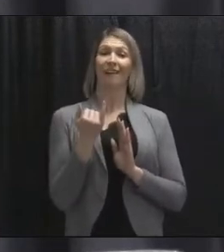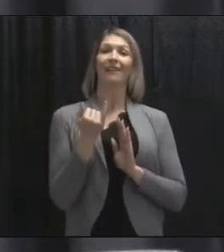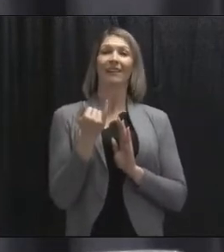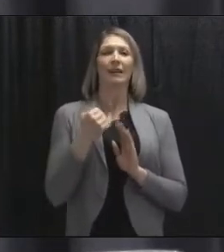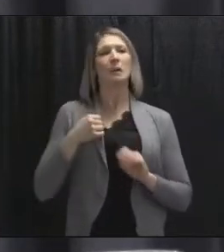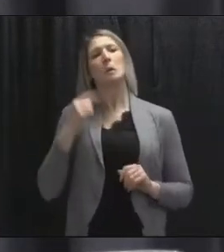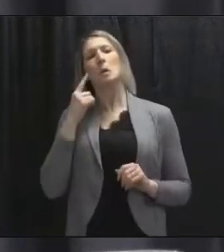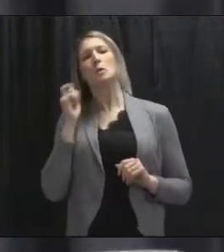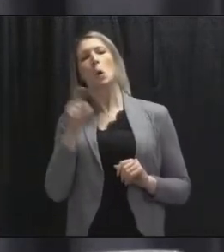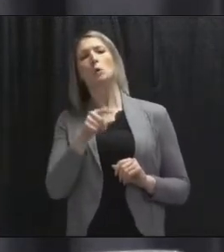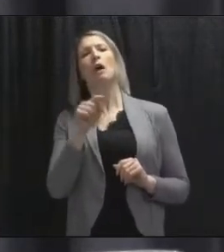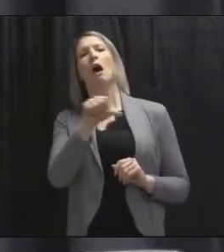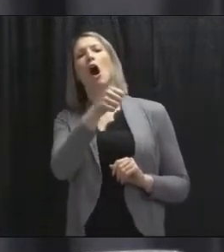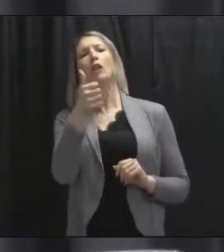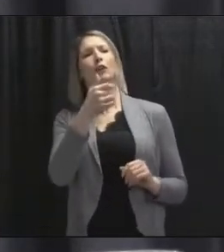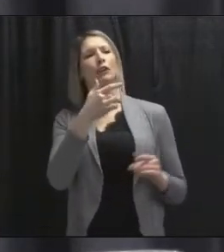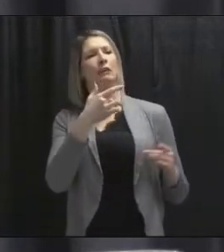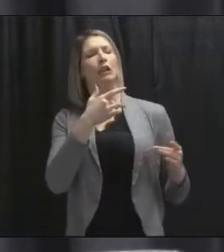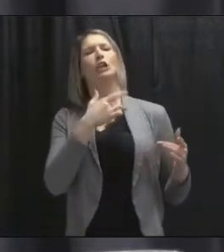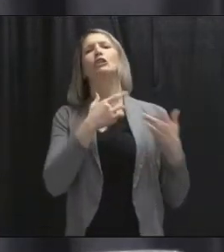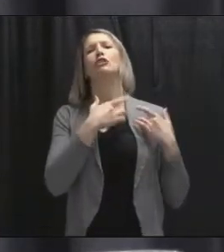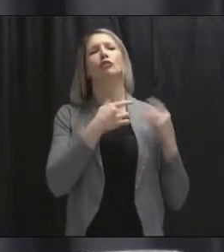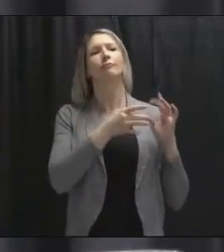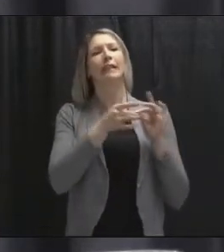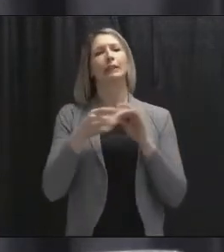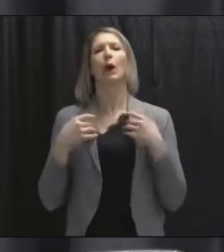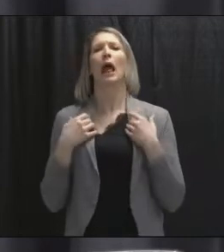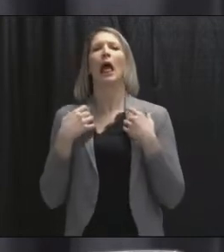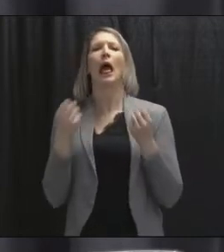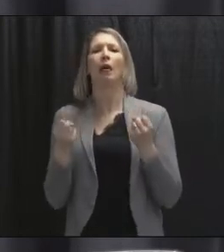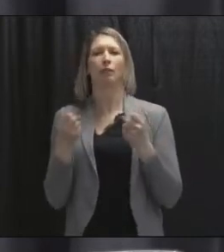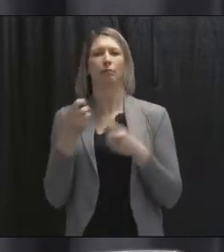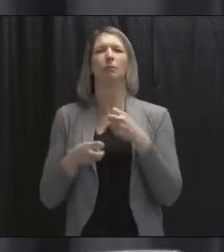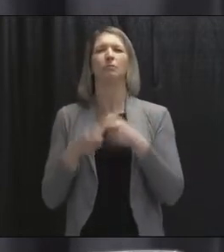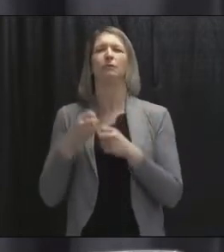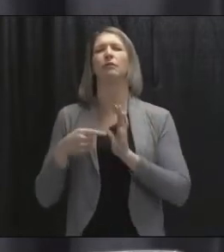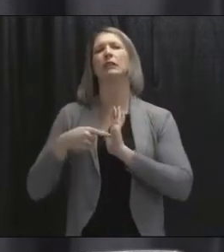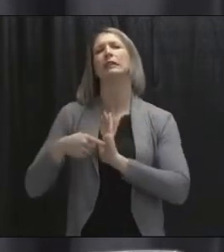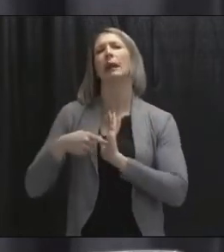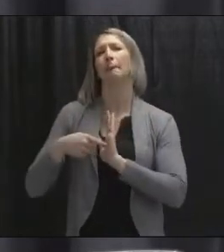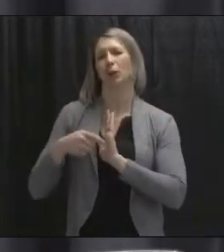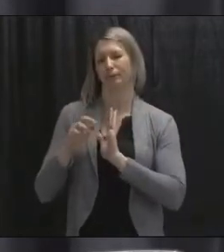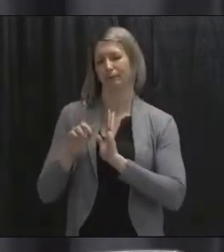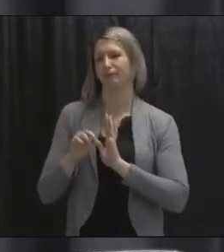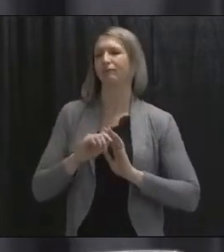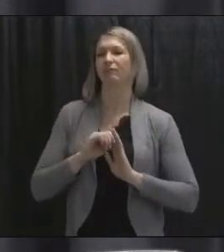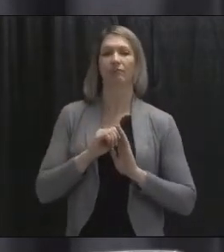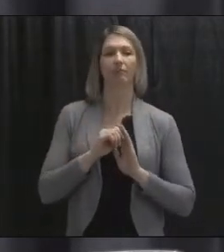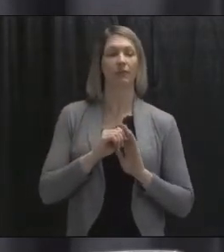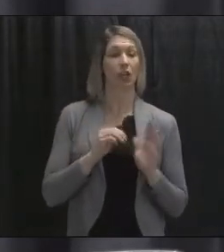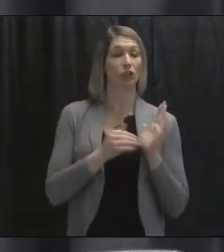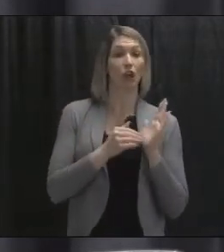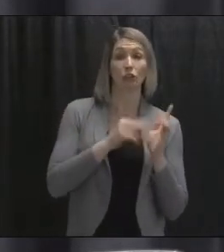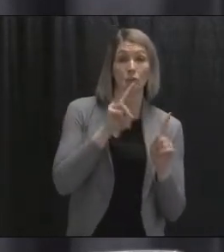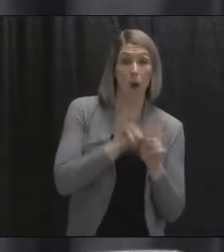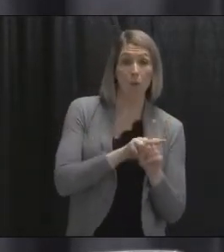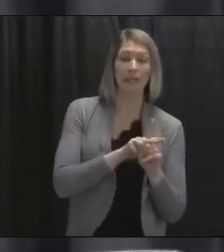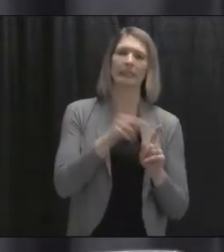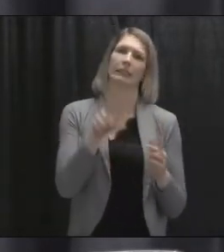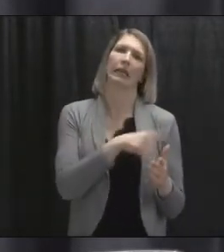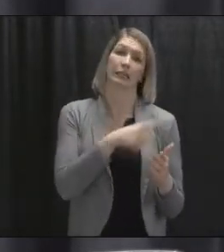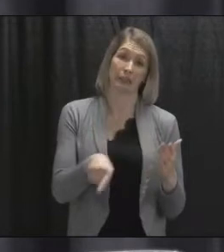issues related to other health issues that may be going on at the moment. We've seen a lot of appointments cancelled and a lot